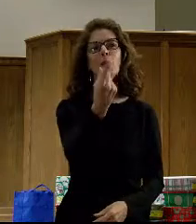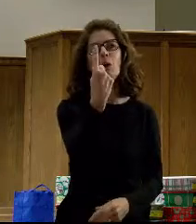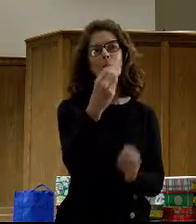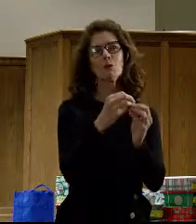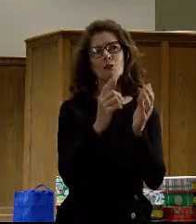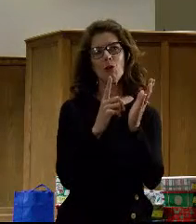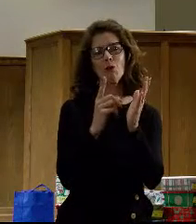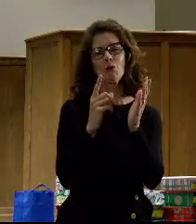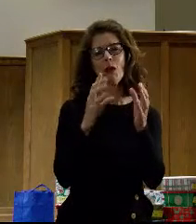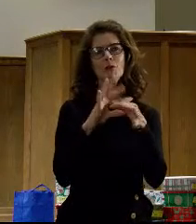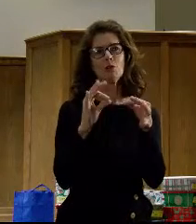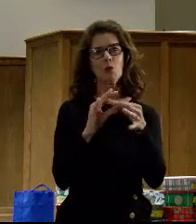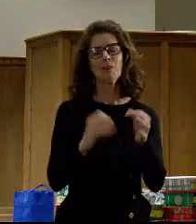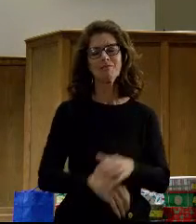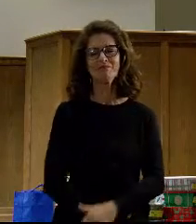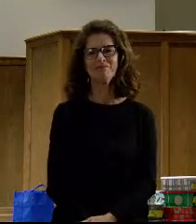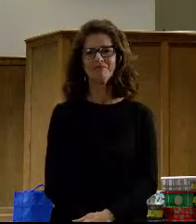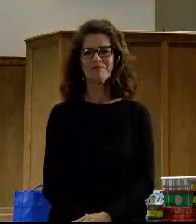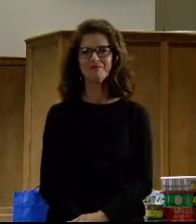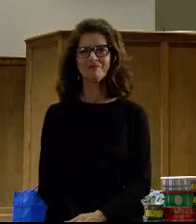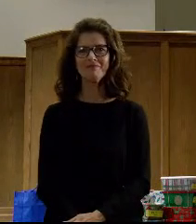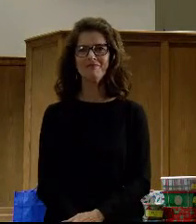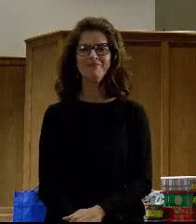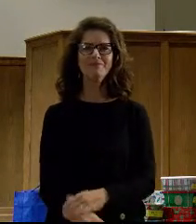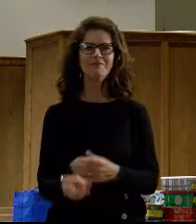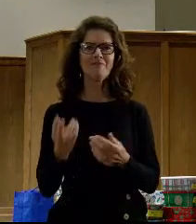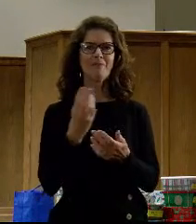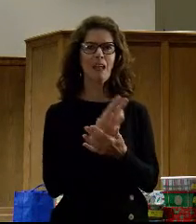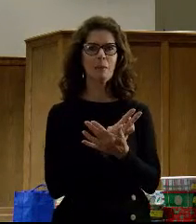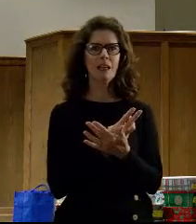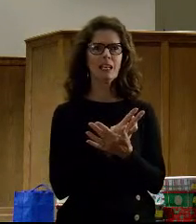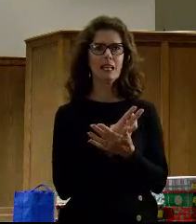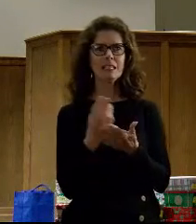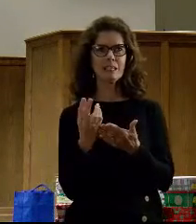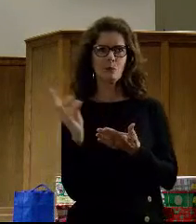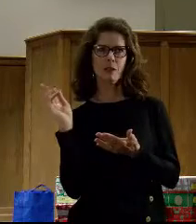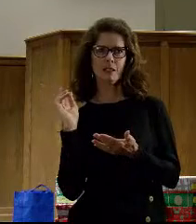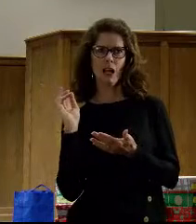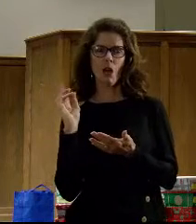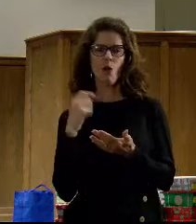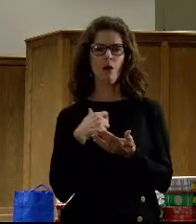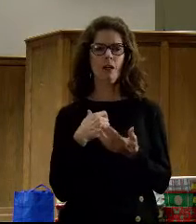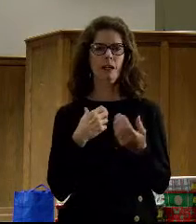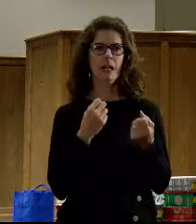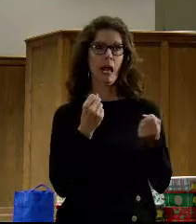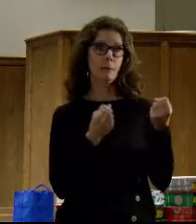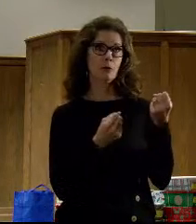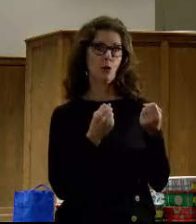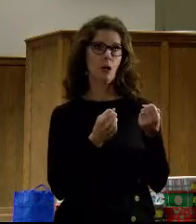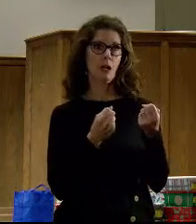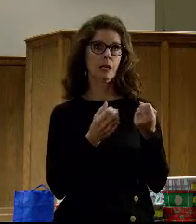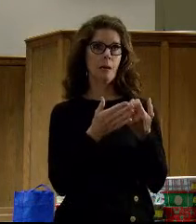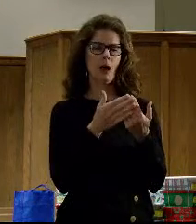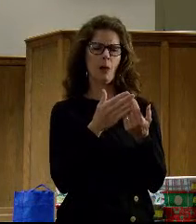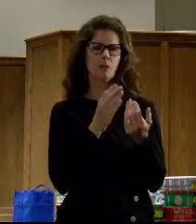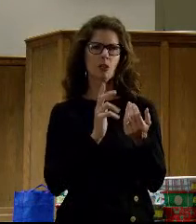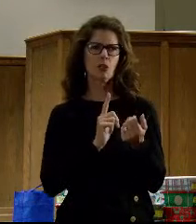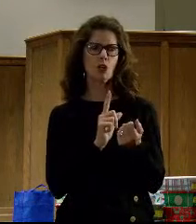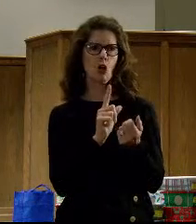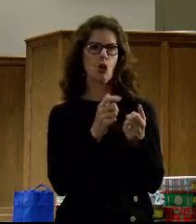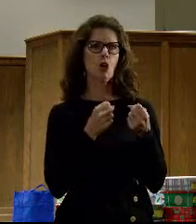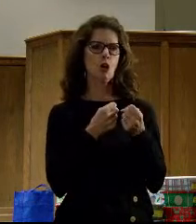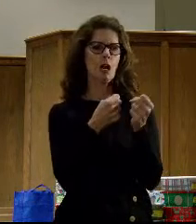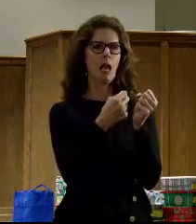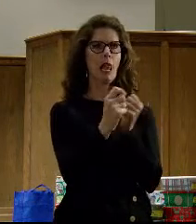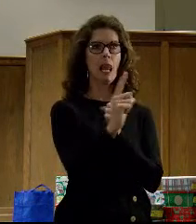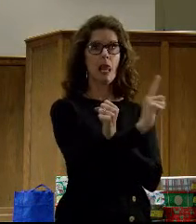So this, just about 6 weeks ago, I'm in a neighborhood. I'm about to turn left onto Boulevard, so I'm like just